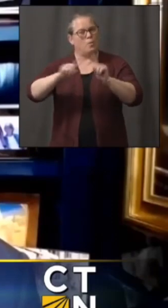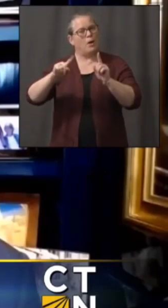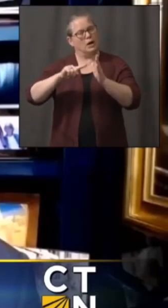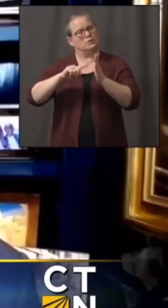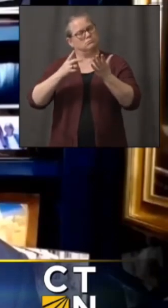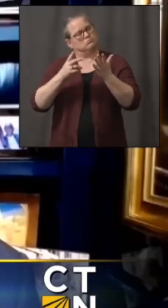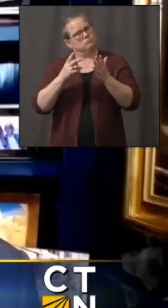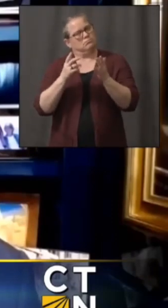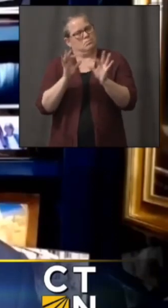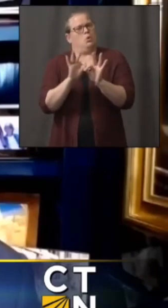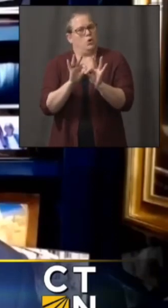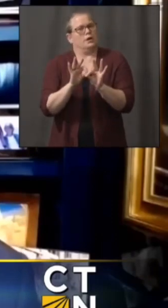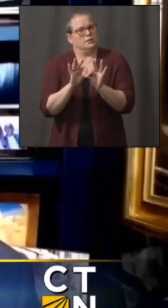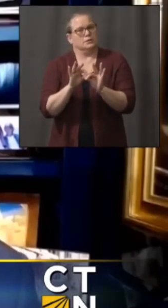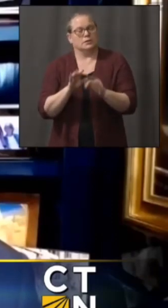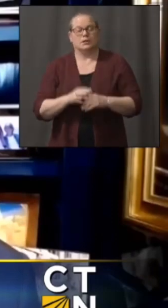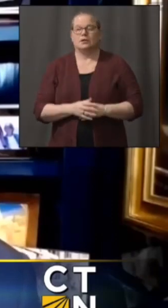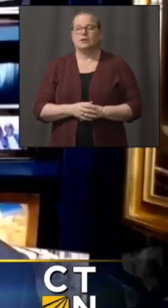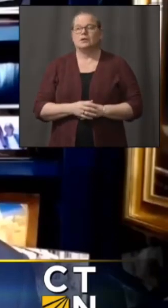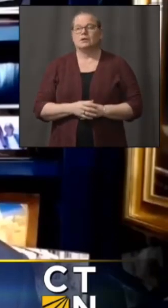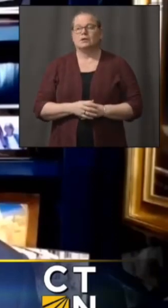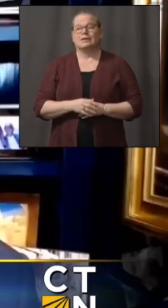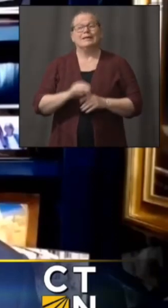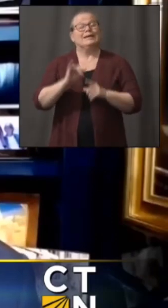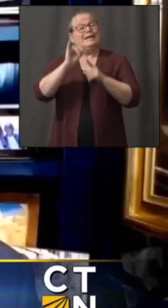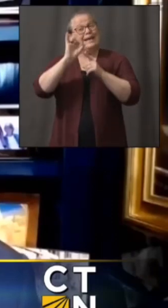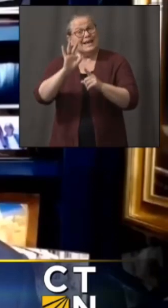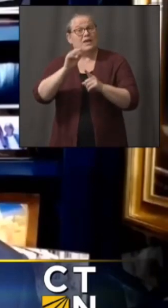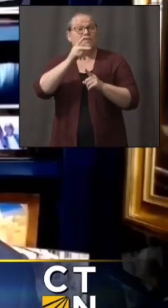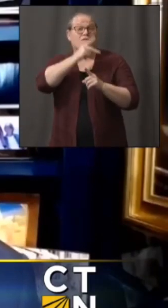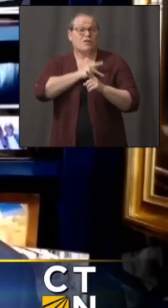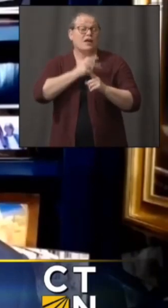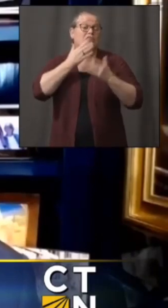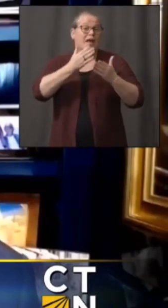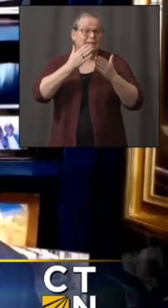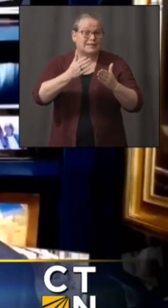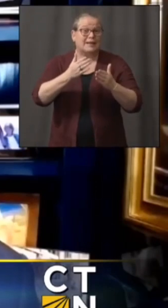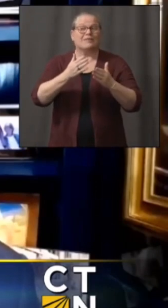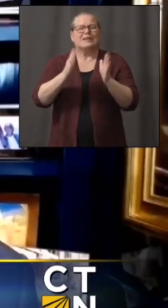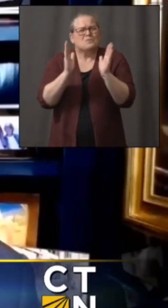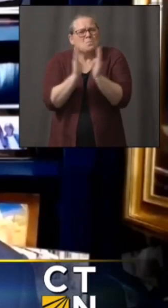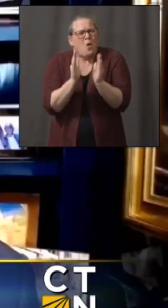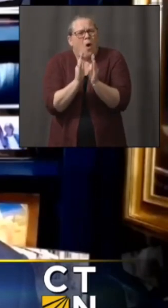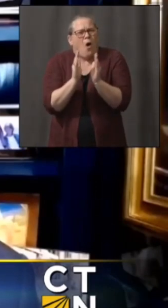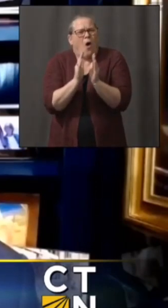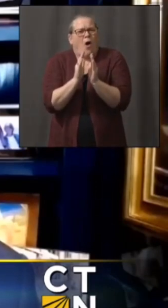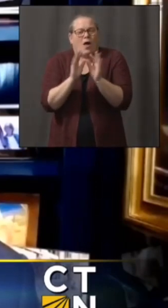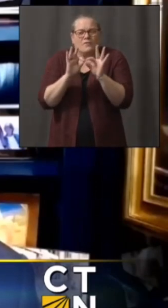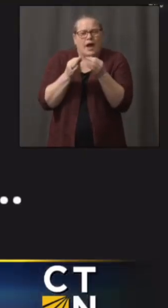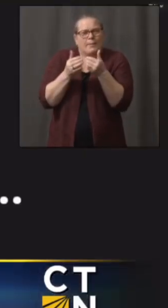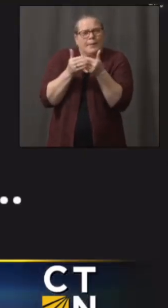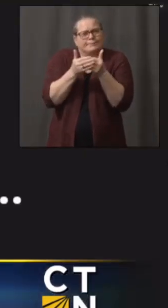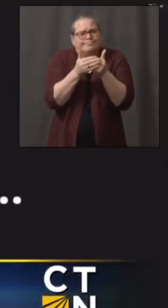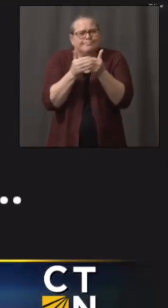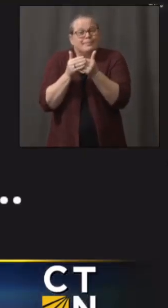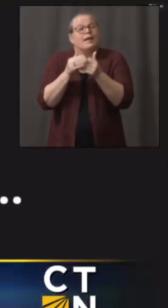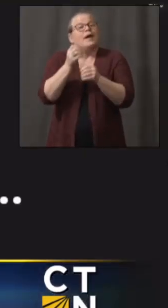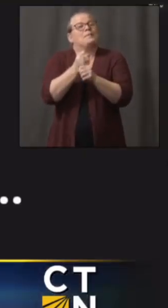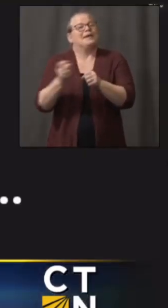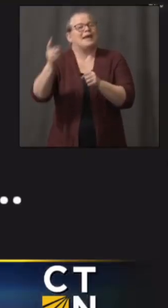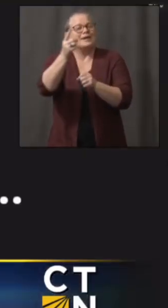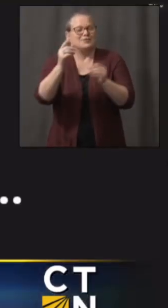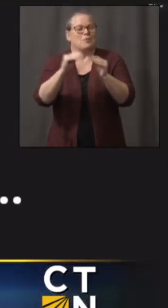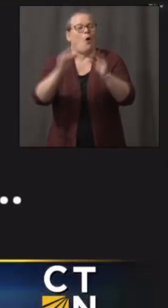group small. Keep it to your family. That means next Thanksgiving could be really good. And a question